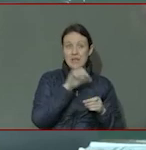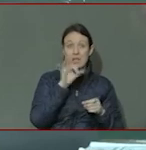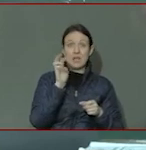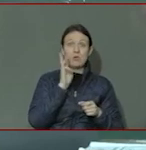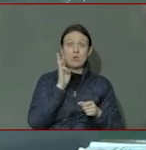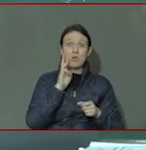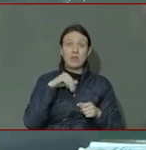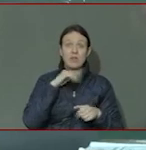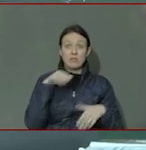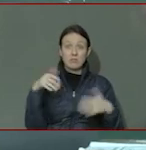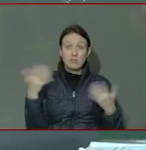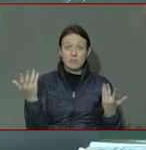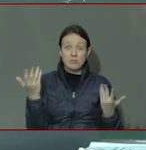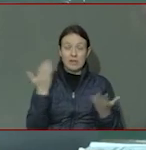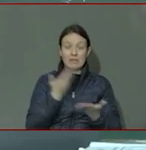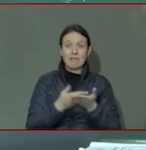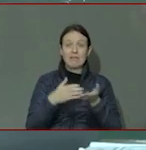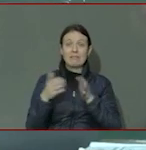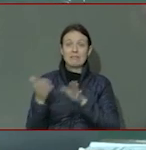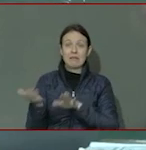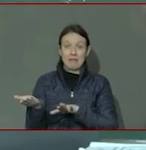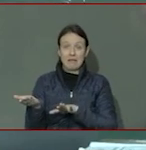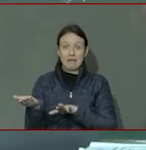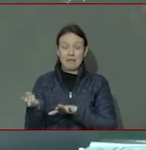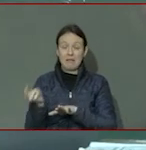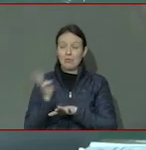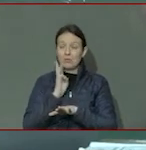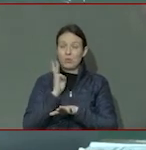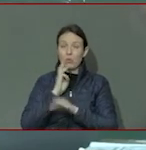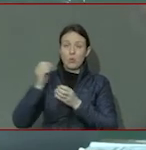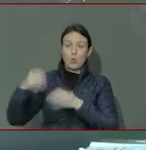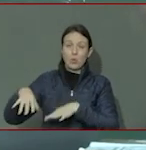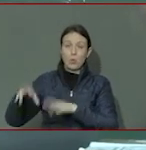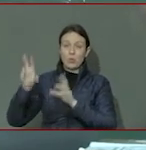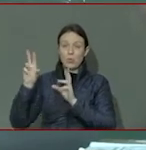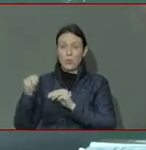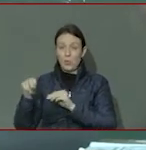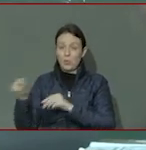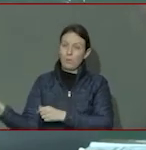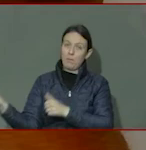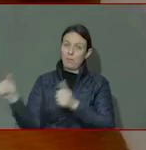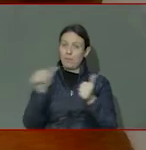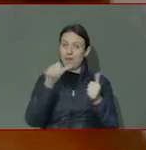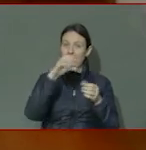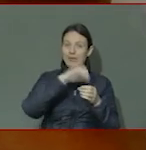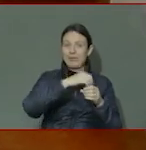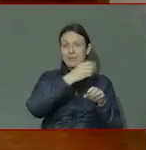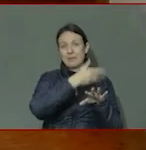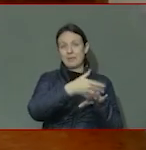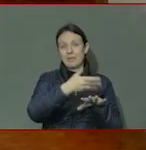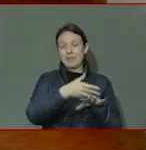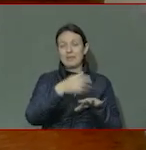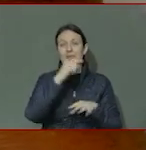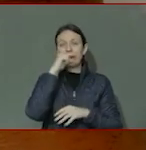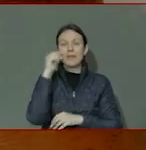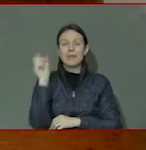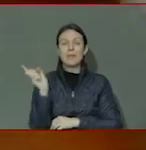that. So we cannot afford to lose more water by means of urine. The water must rather be, what is the word